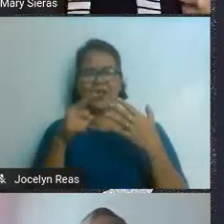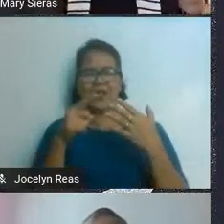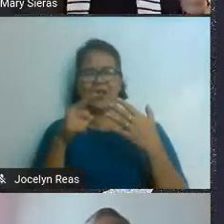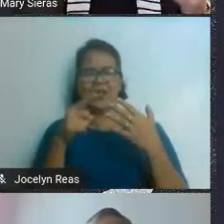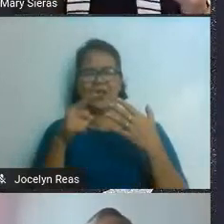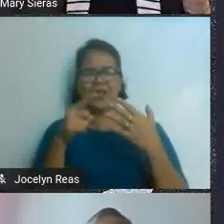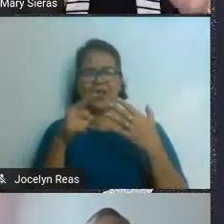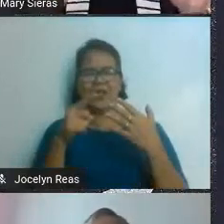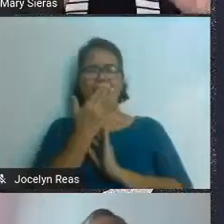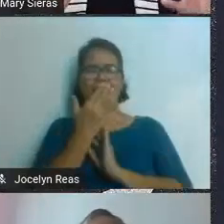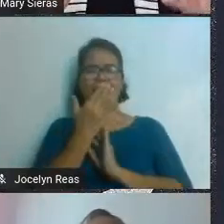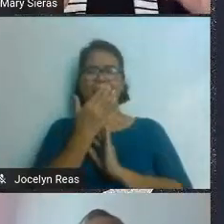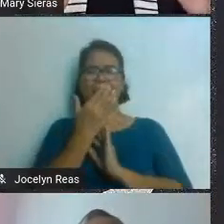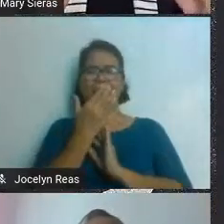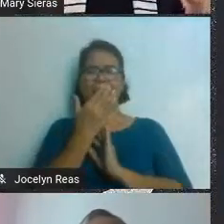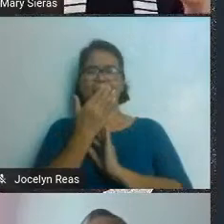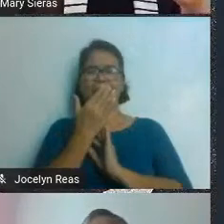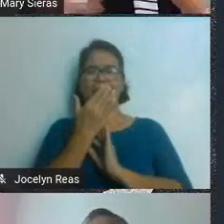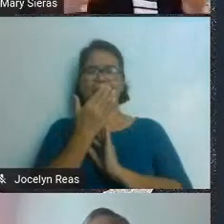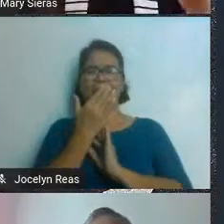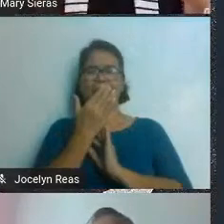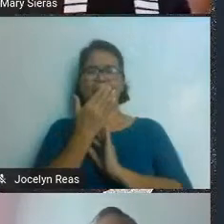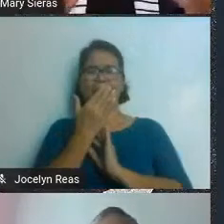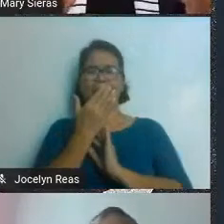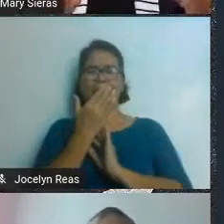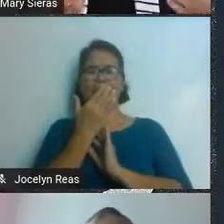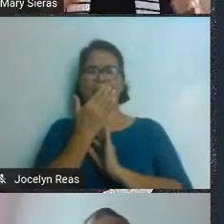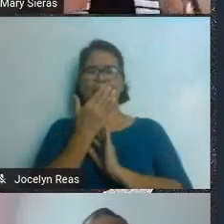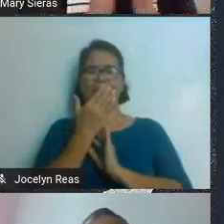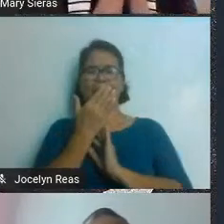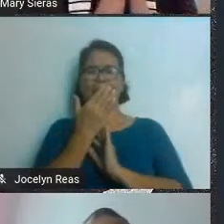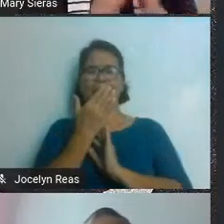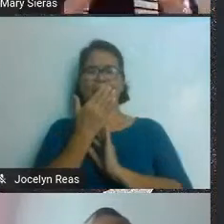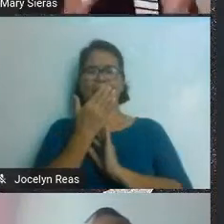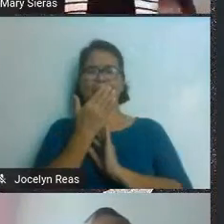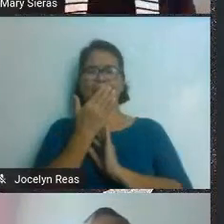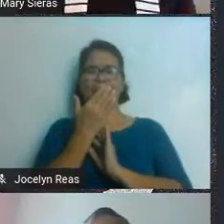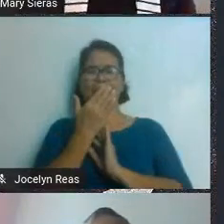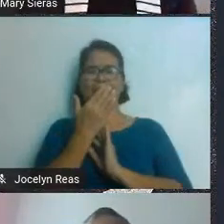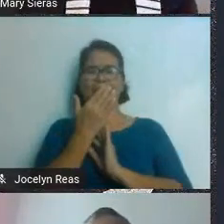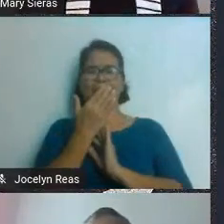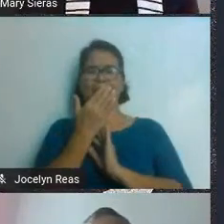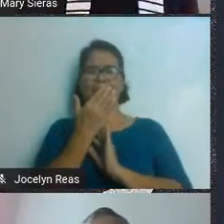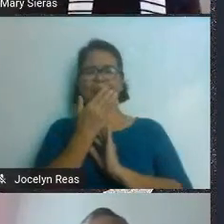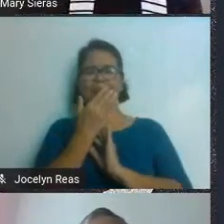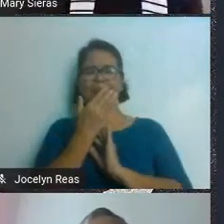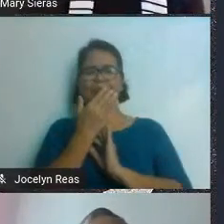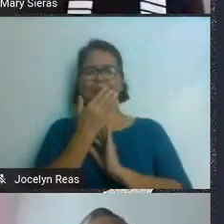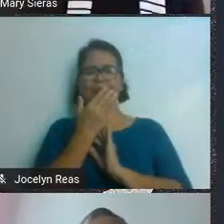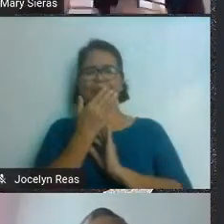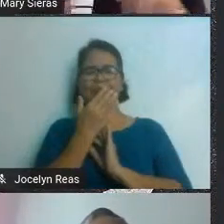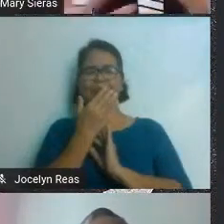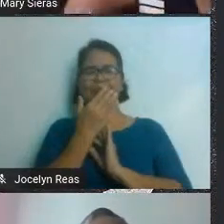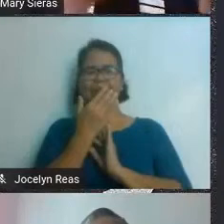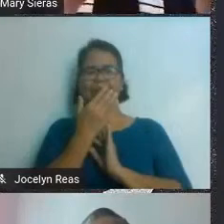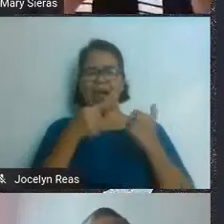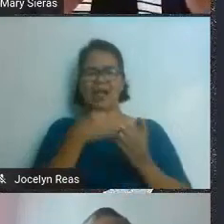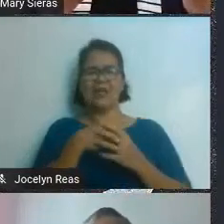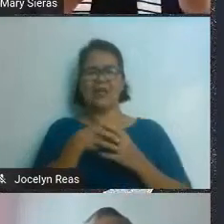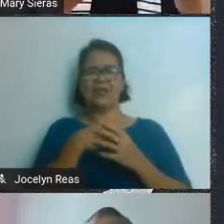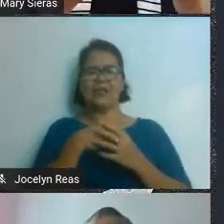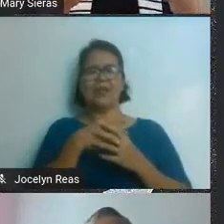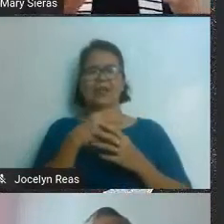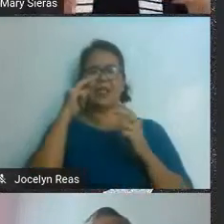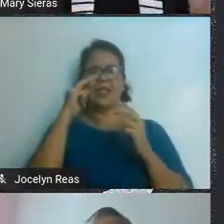or how do we envision us becoming leaders, school leaders, and even our teachers, no, that all of us